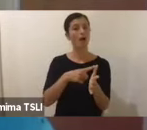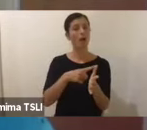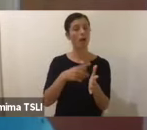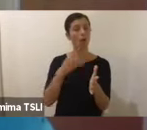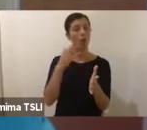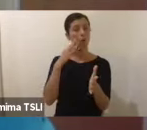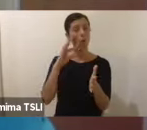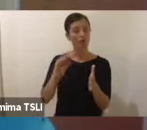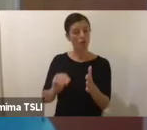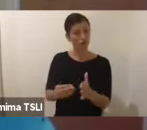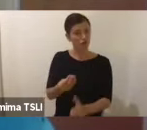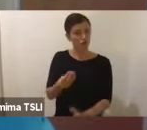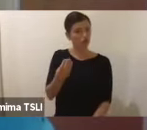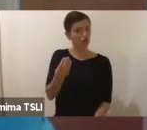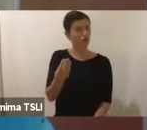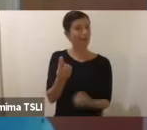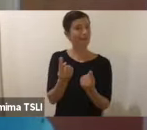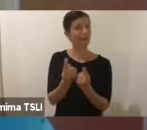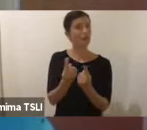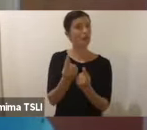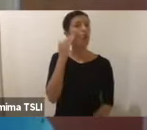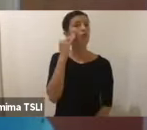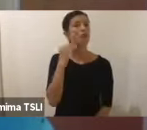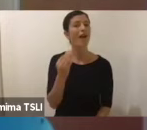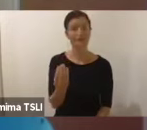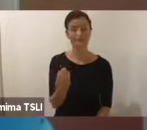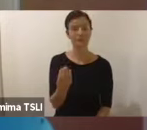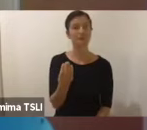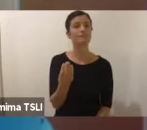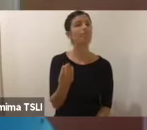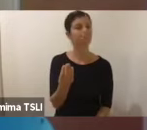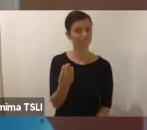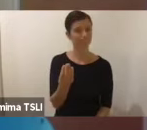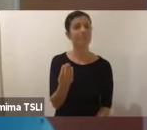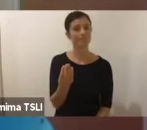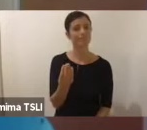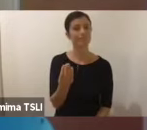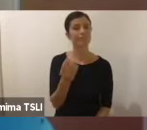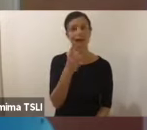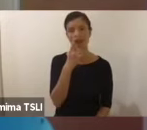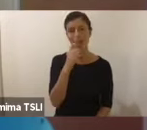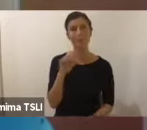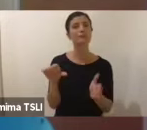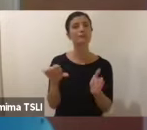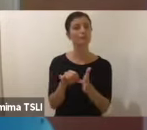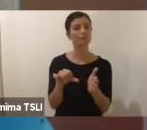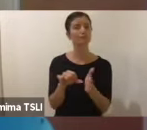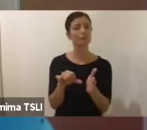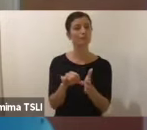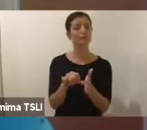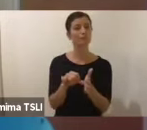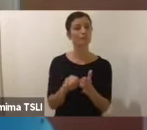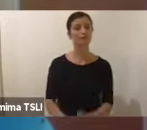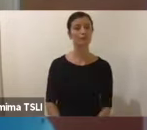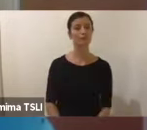secondly um it's my view and i will um own it as my